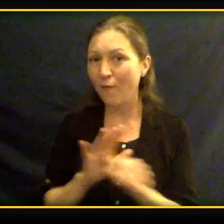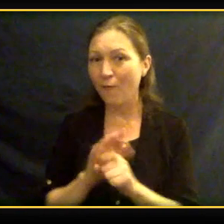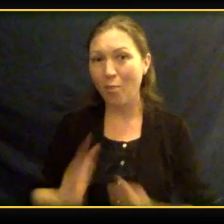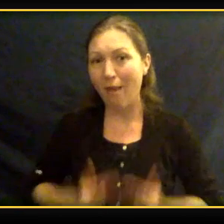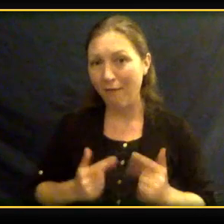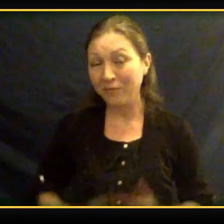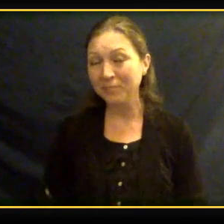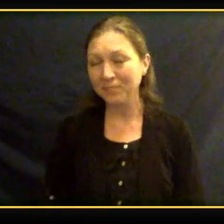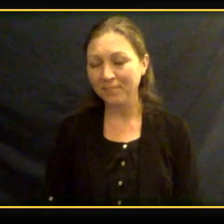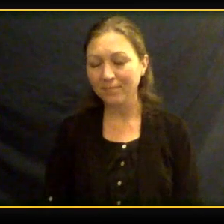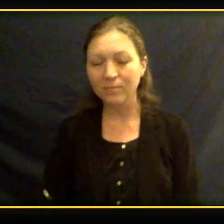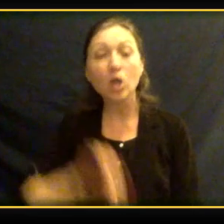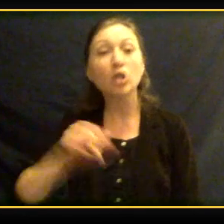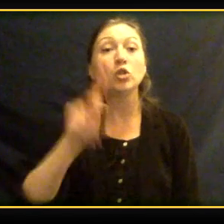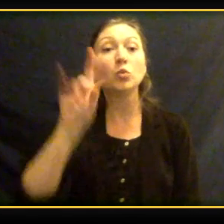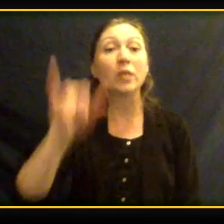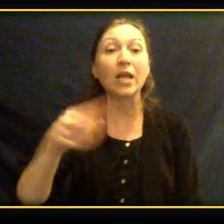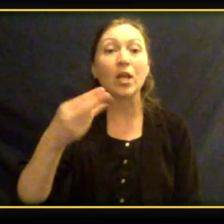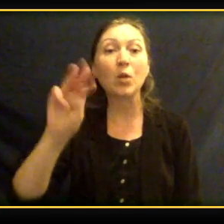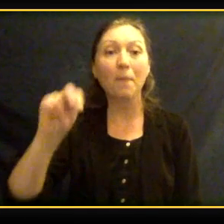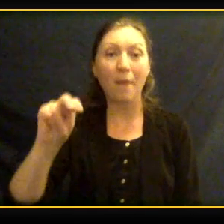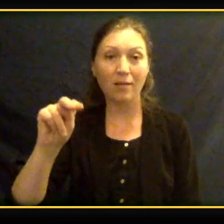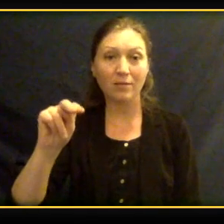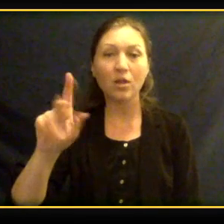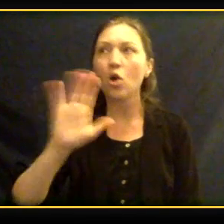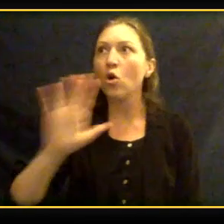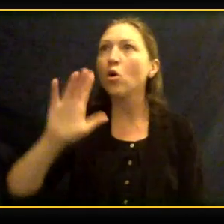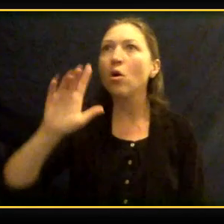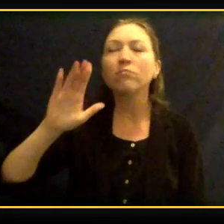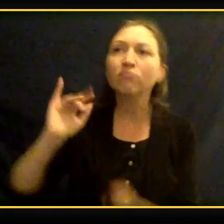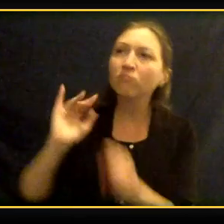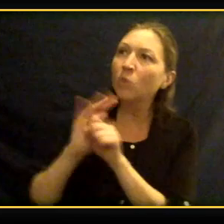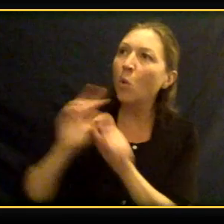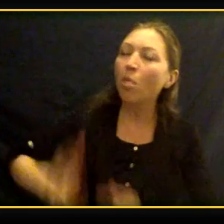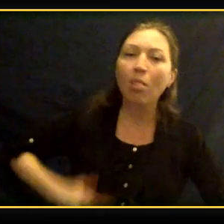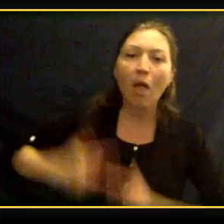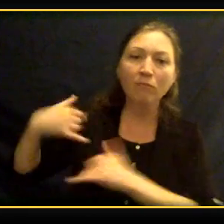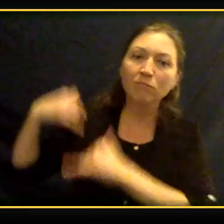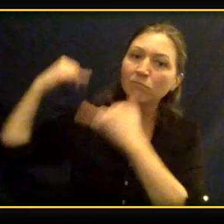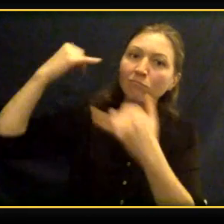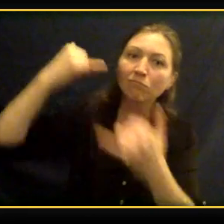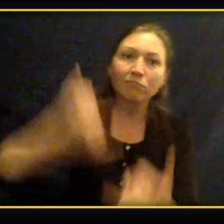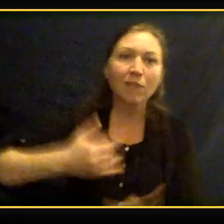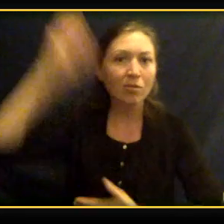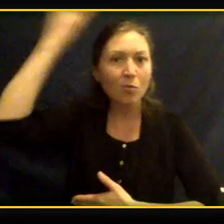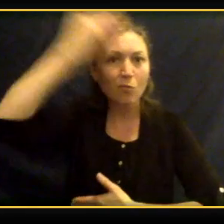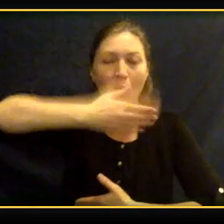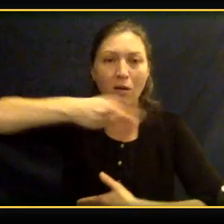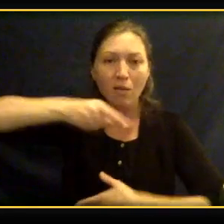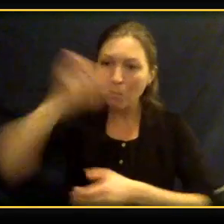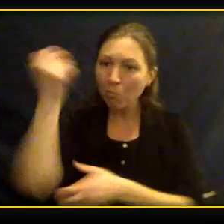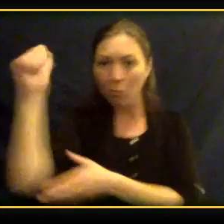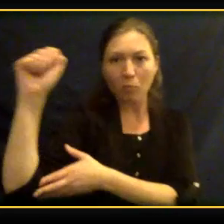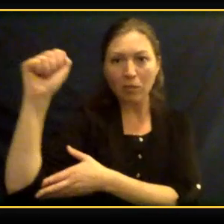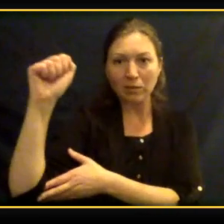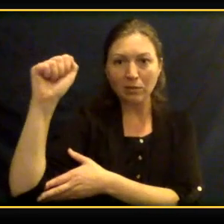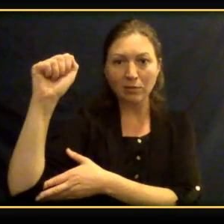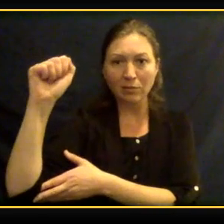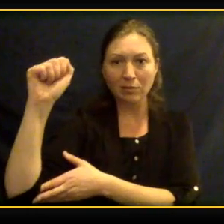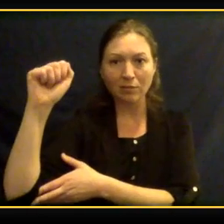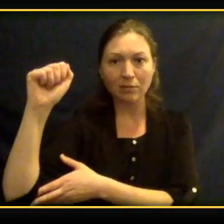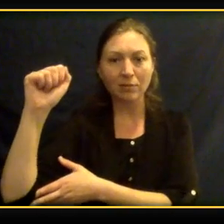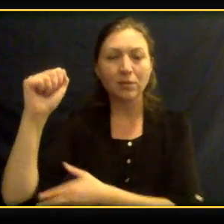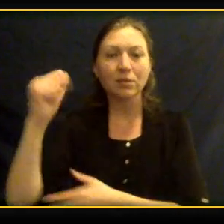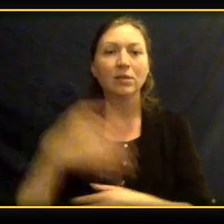Judy Heumann has spent virtually her entire life at the forefront of the disability rights movement and is recognized nationally